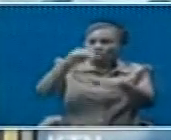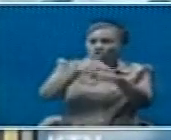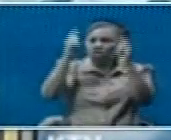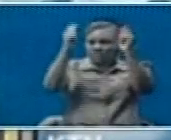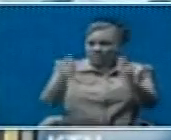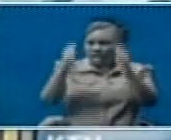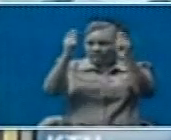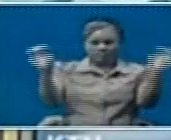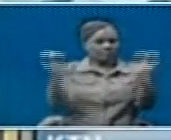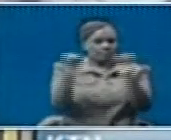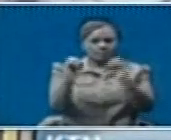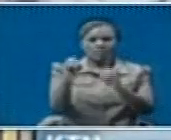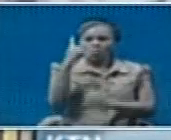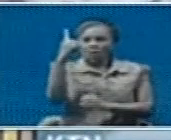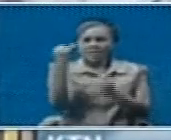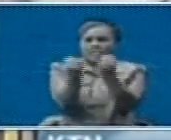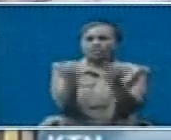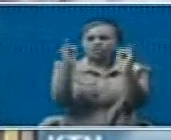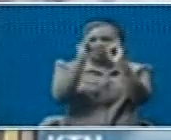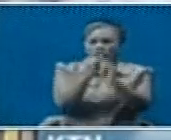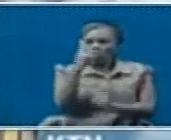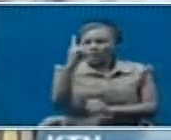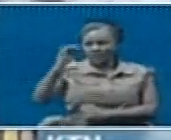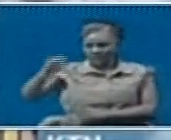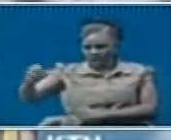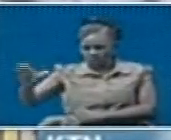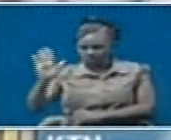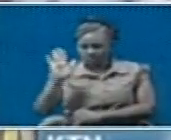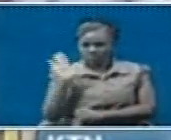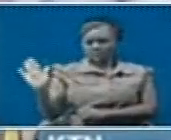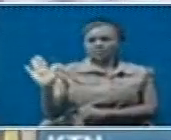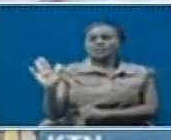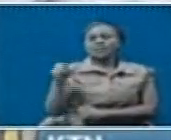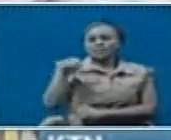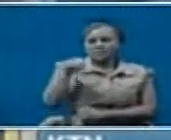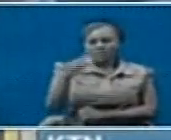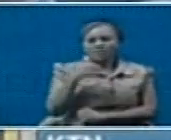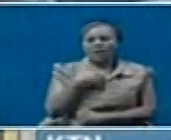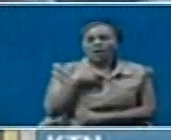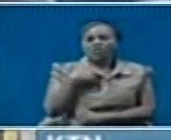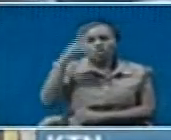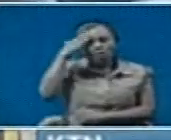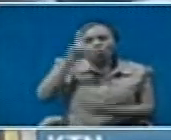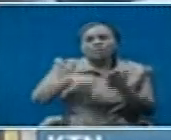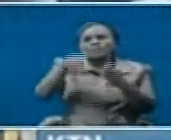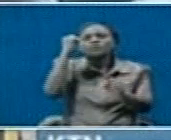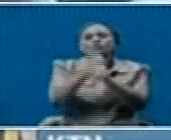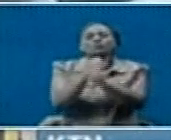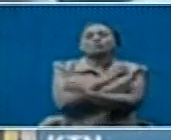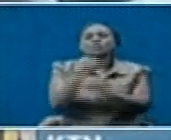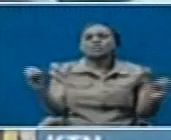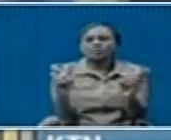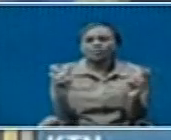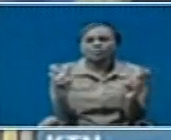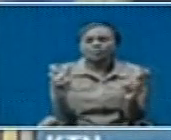strike. There's just one institution in one county which is not doing what they're supposed to do. As simple as that. So it's